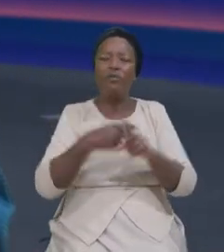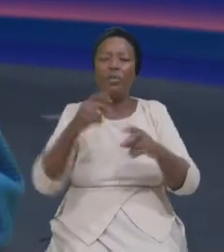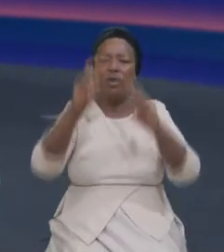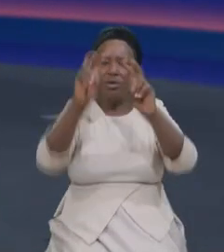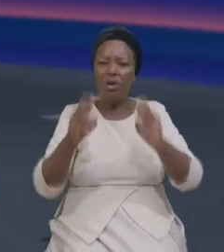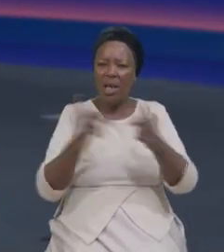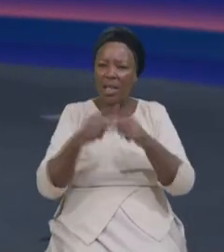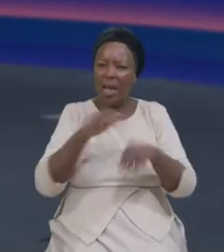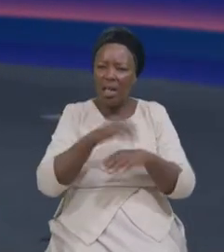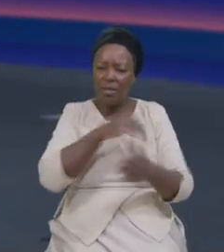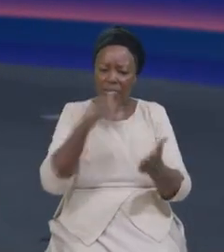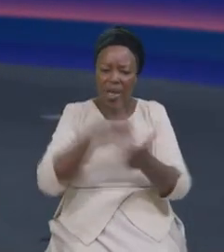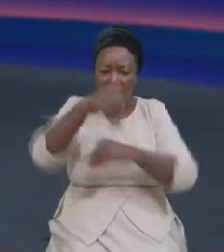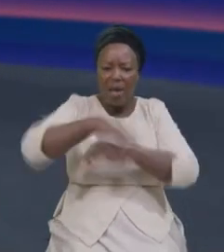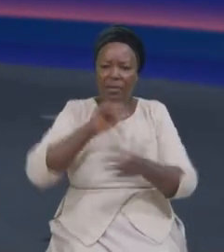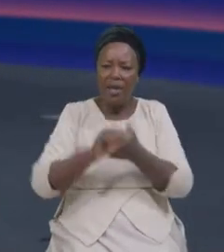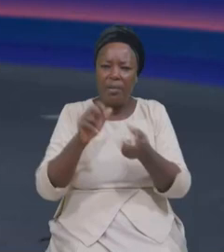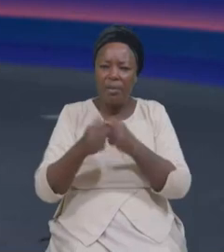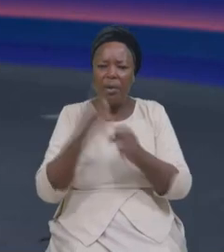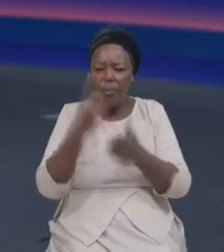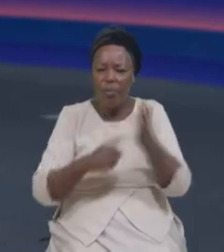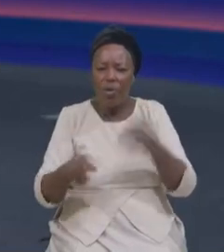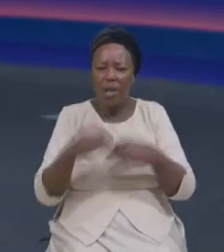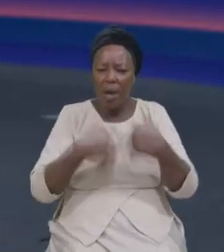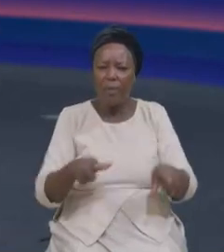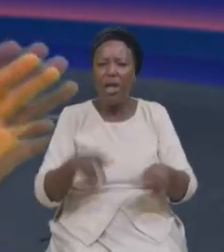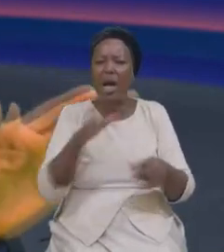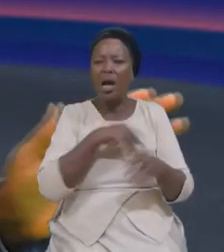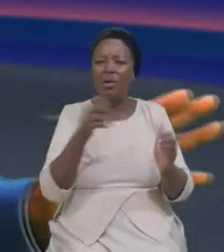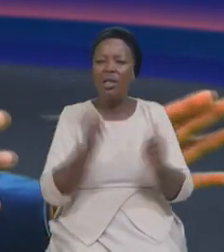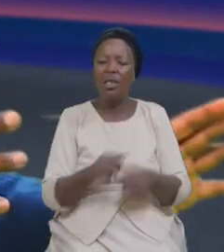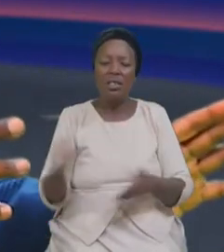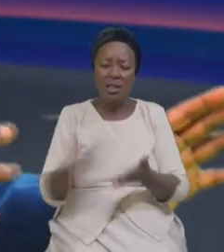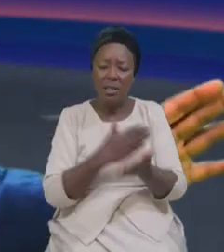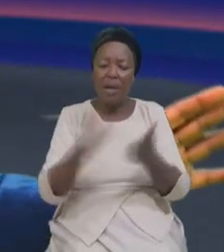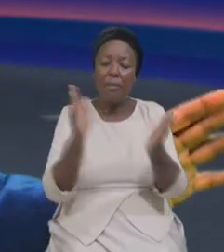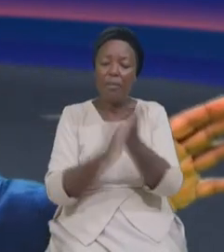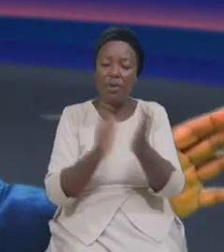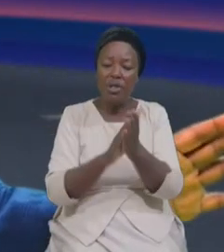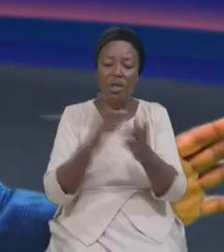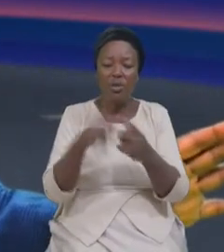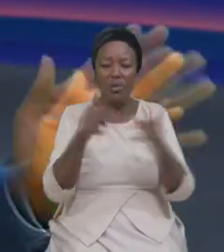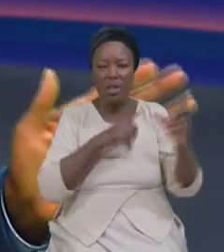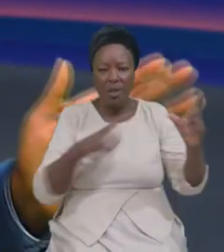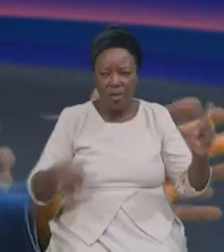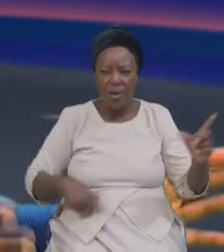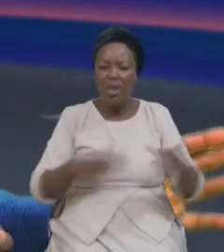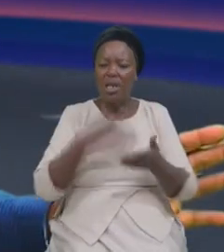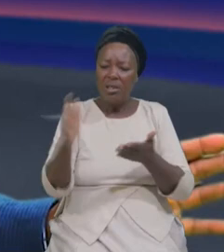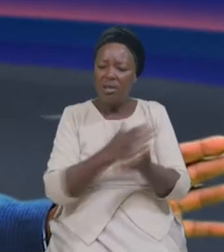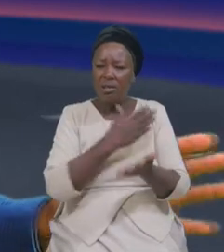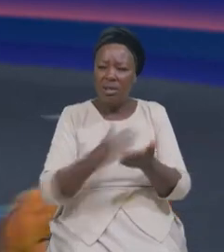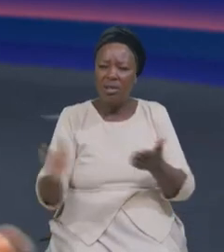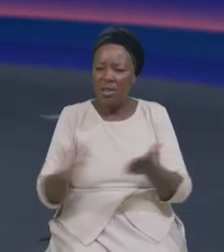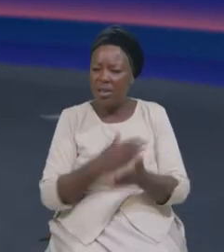their problem. And then what did they do? They prayed and they sang praises unto the Lord. They were sitting in prison. They prayed